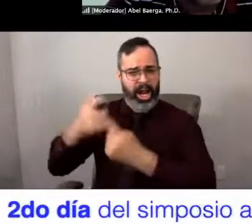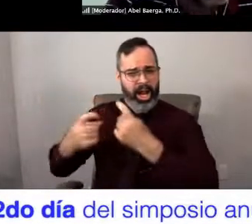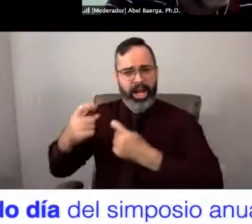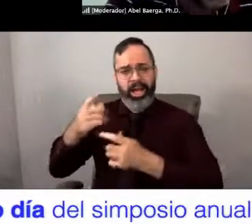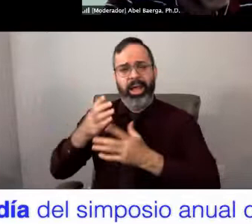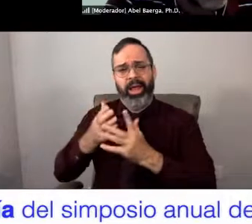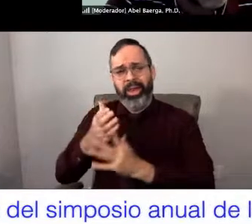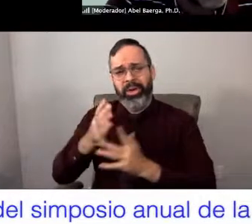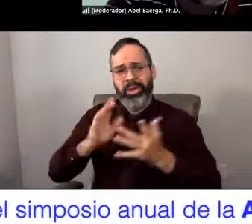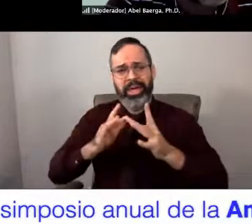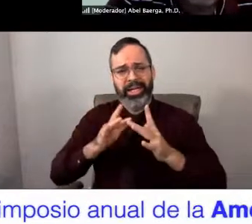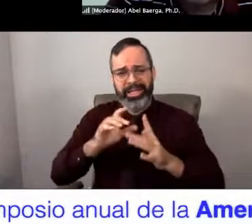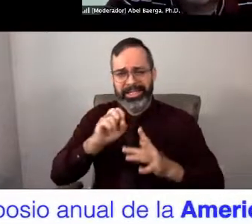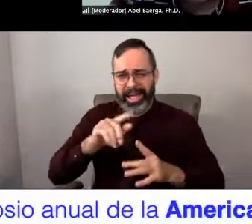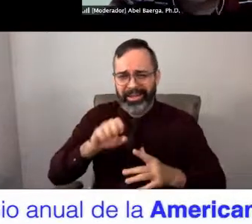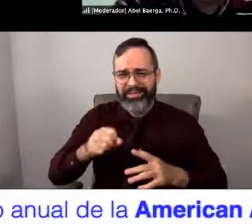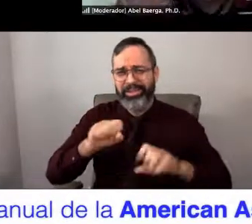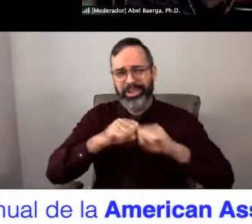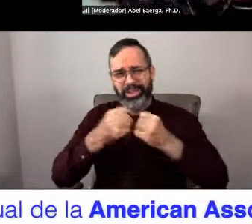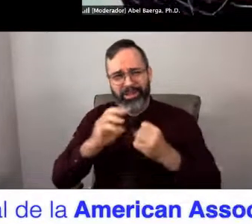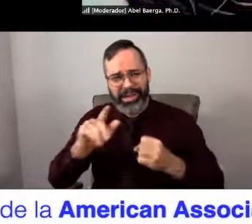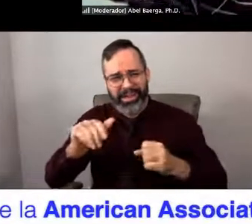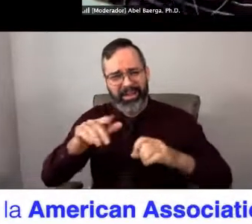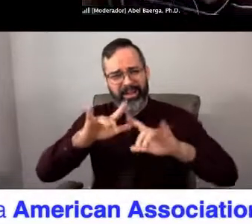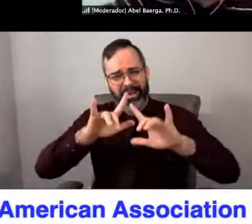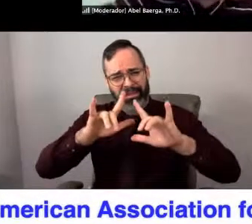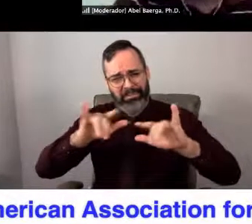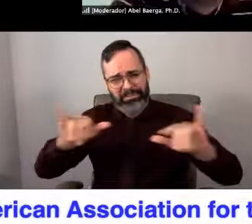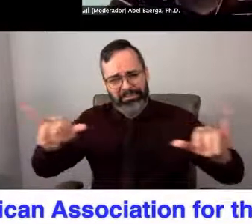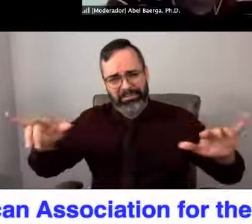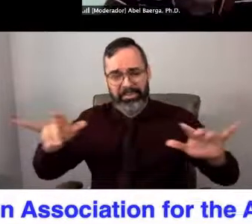the social media. So you guys are right